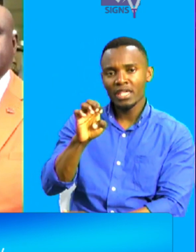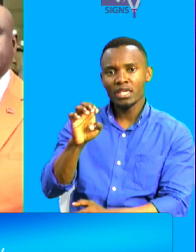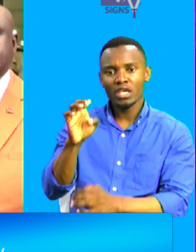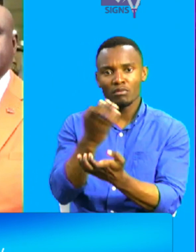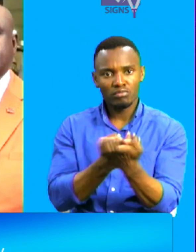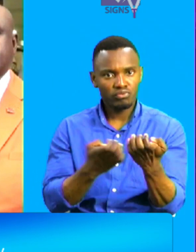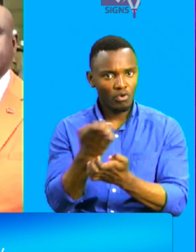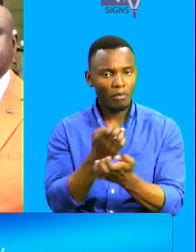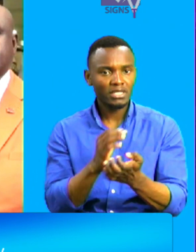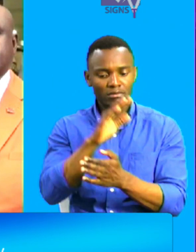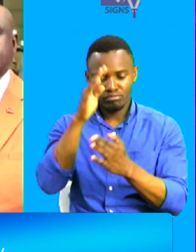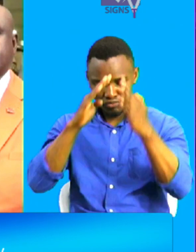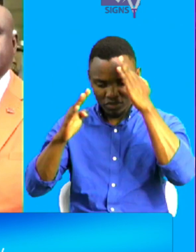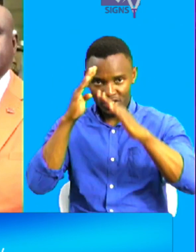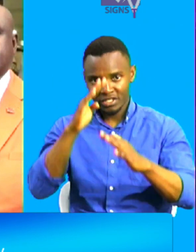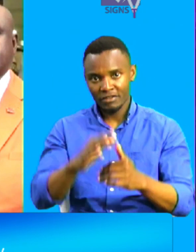initiatives.